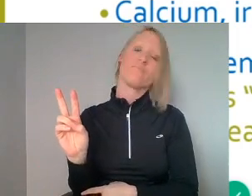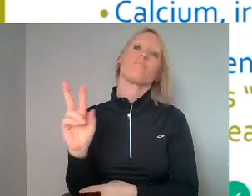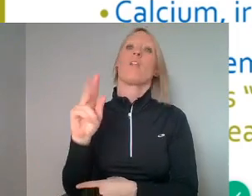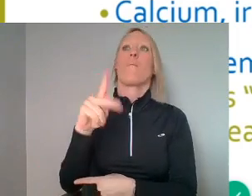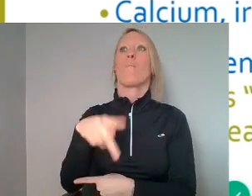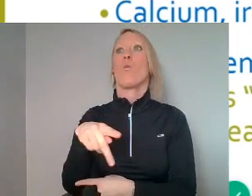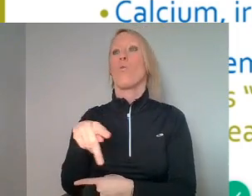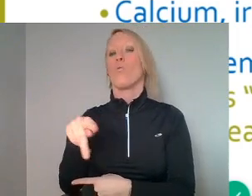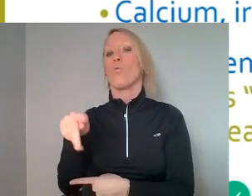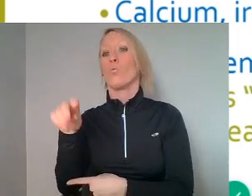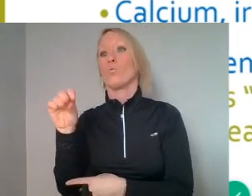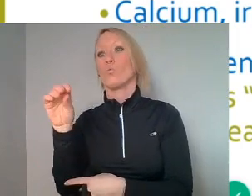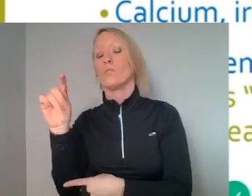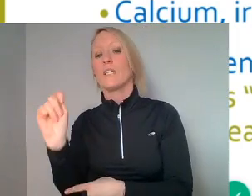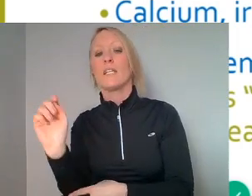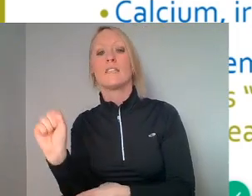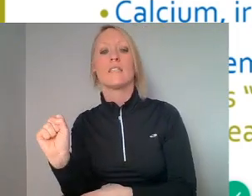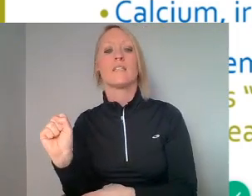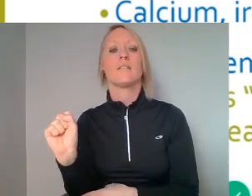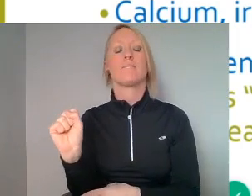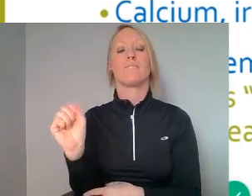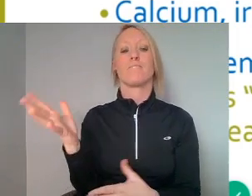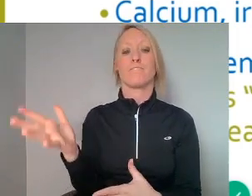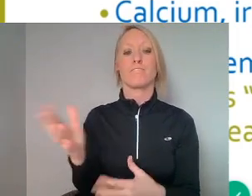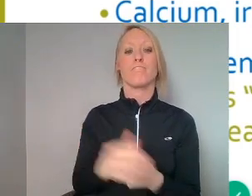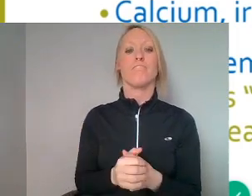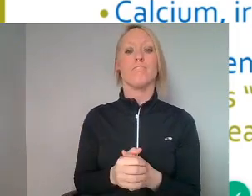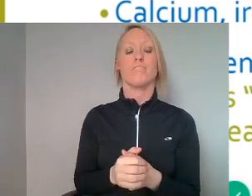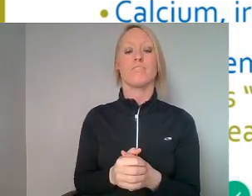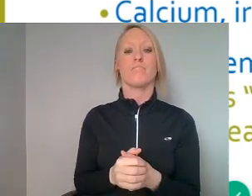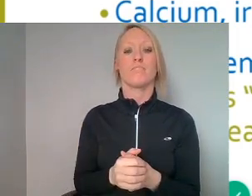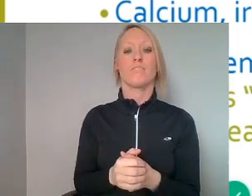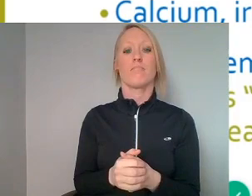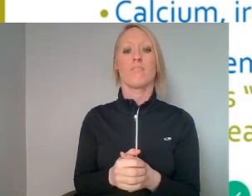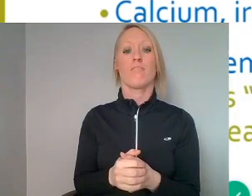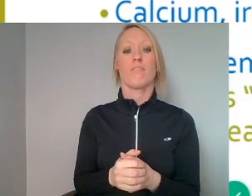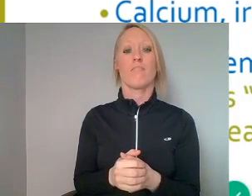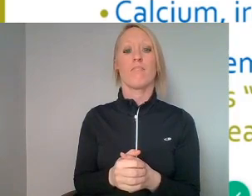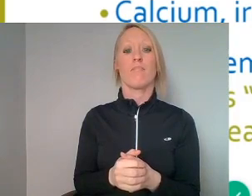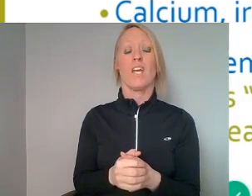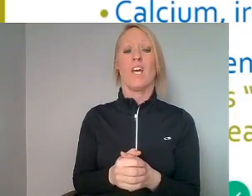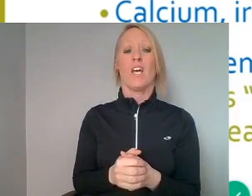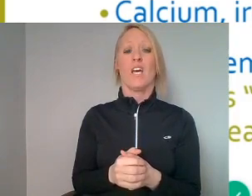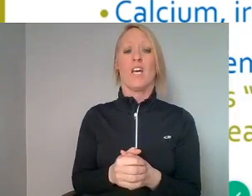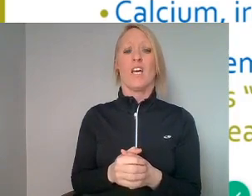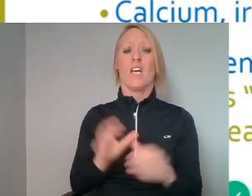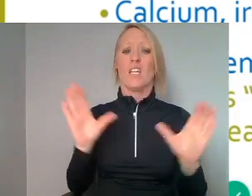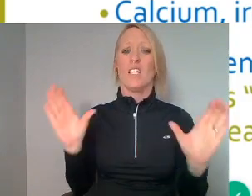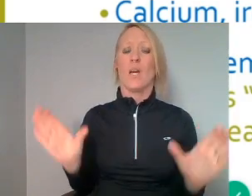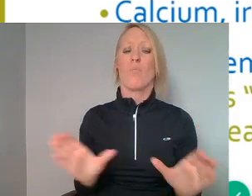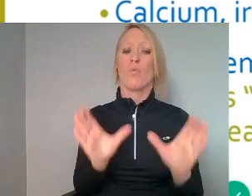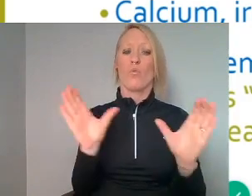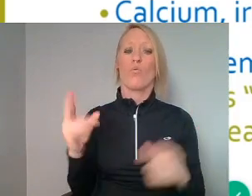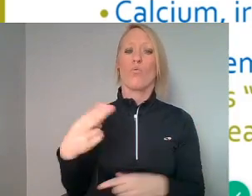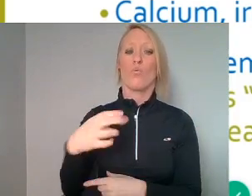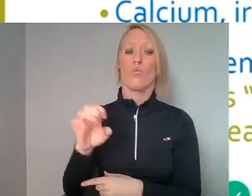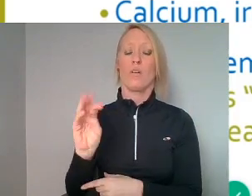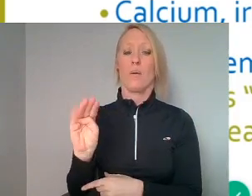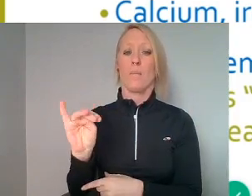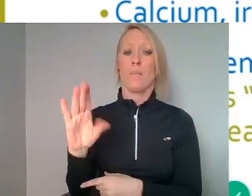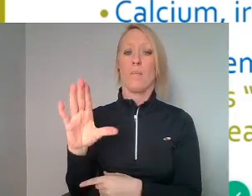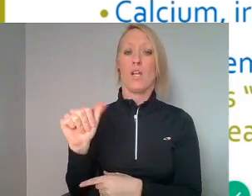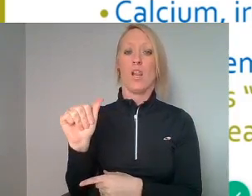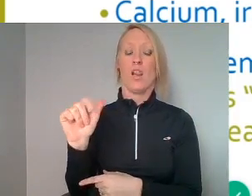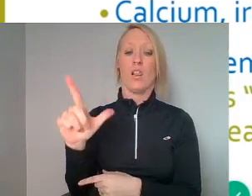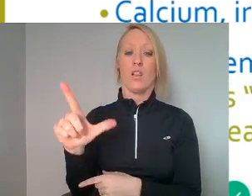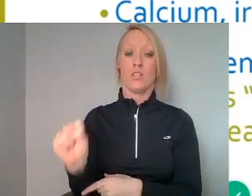of some big heavy hitters there. There's also something called phytochemicals in vegetables, and these help protect cells from damages